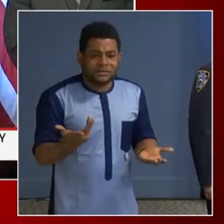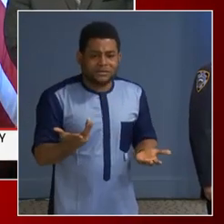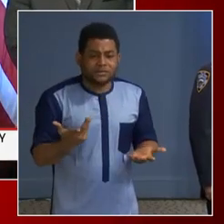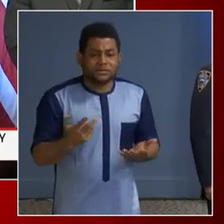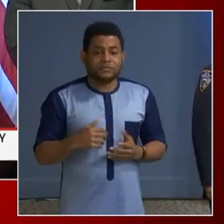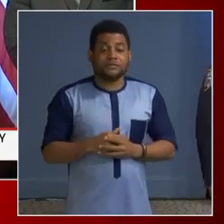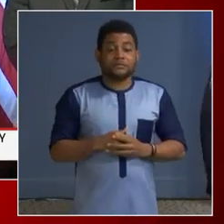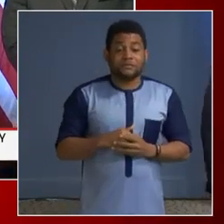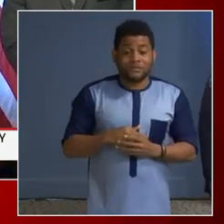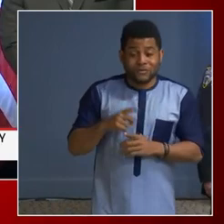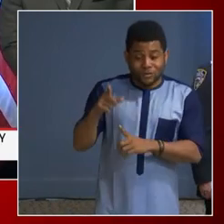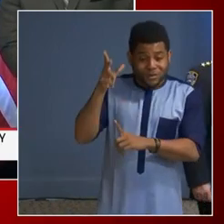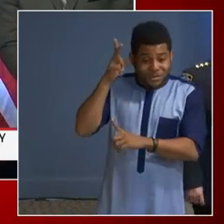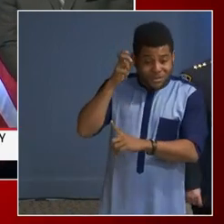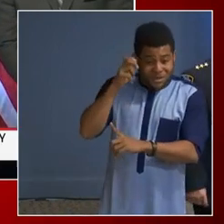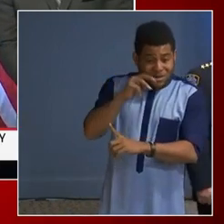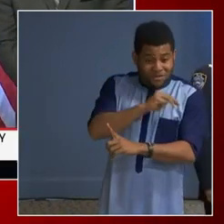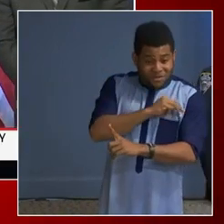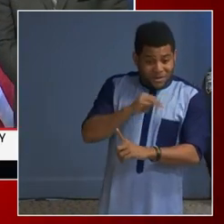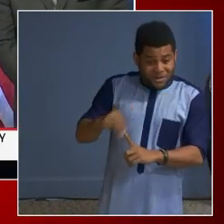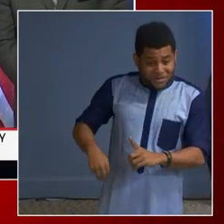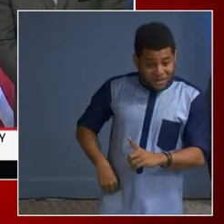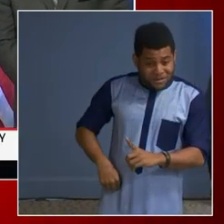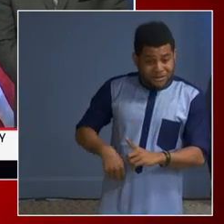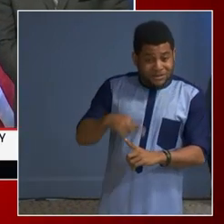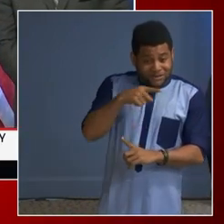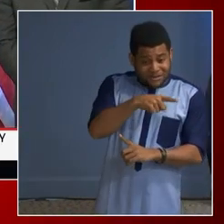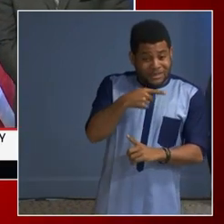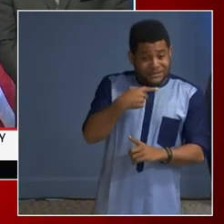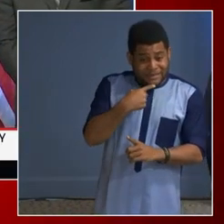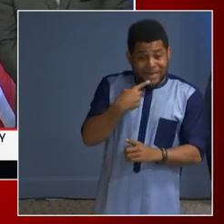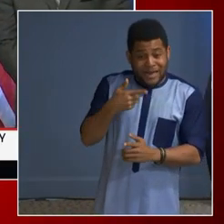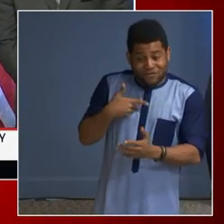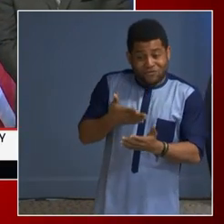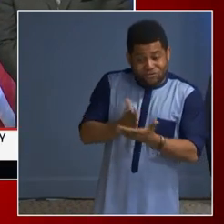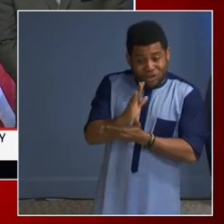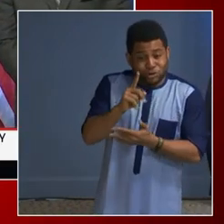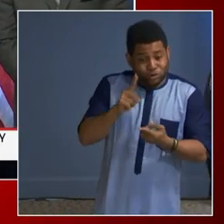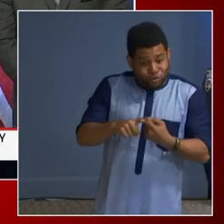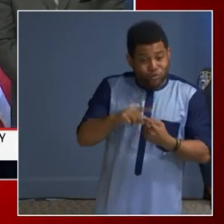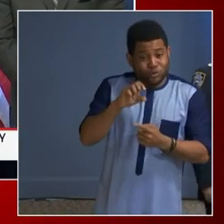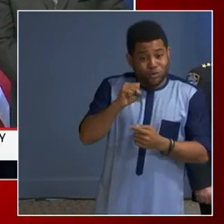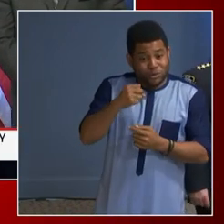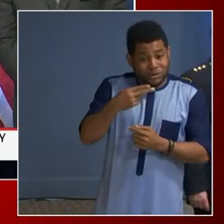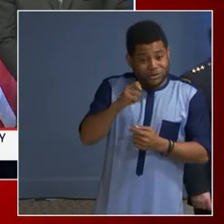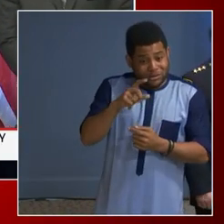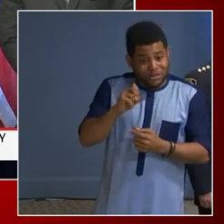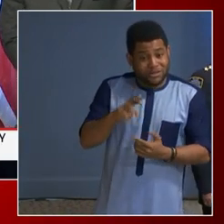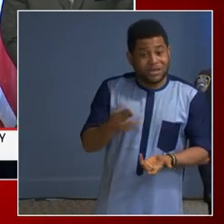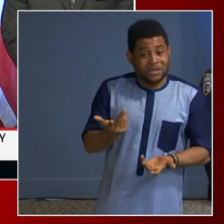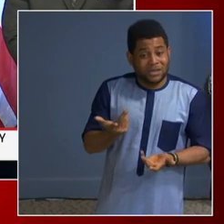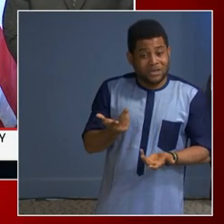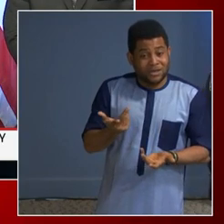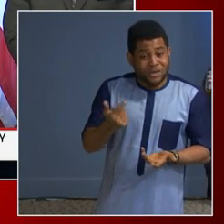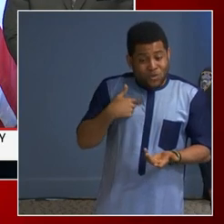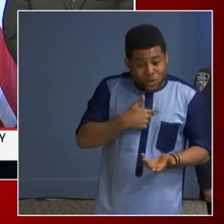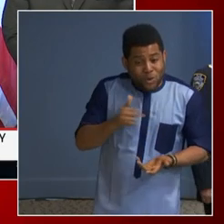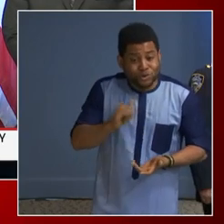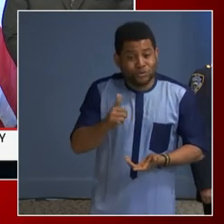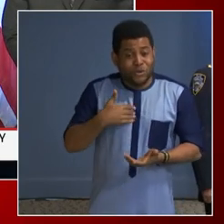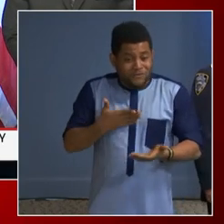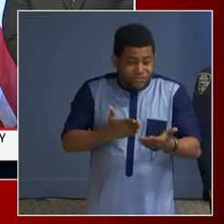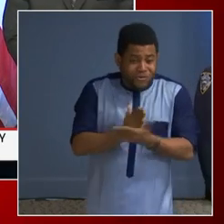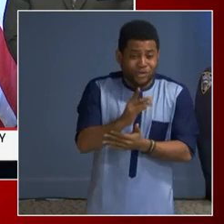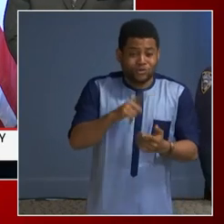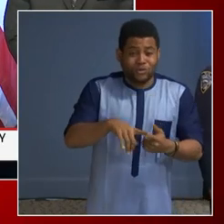mayor say that he's a right to shelter city. We are a right to shelter city as well. And we're very proud of the